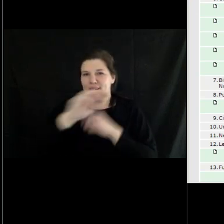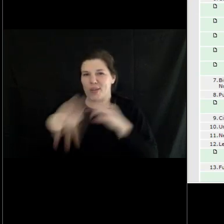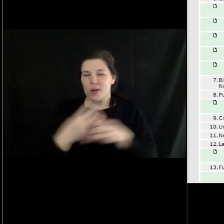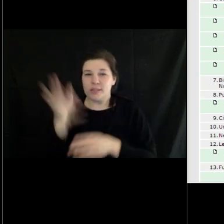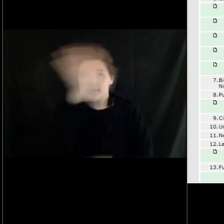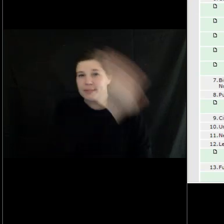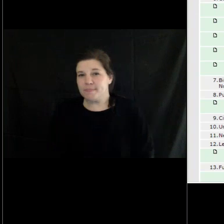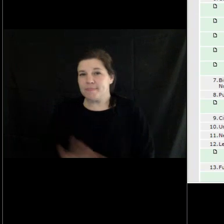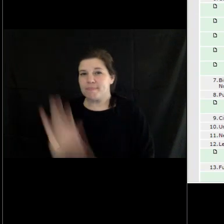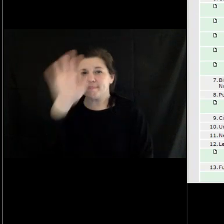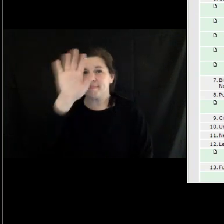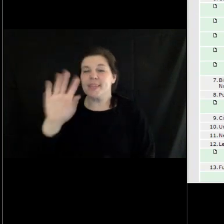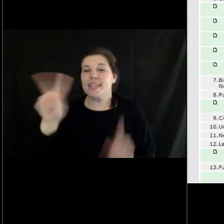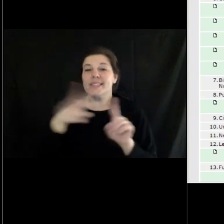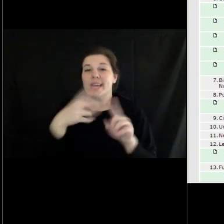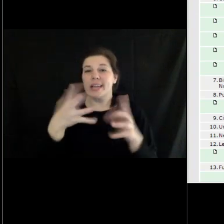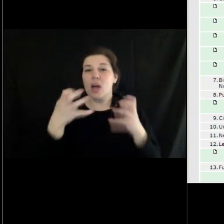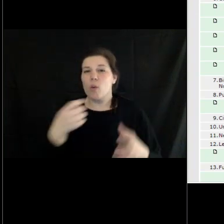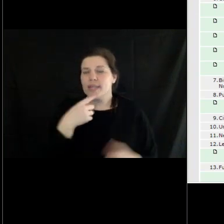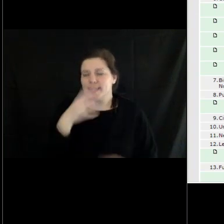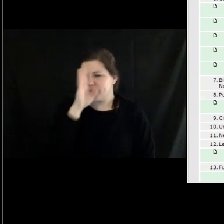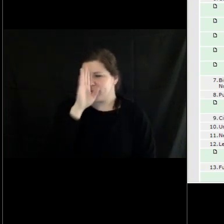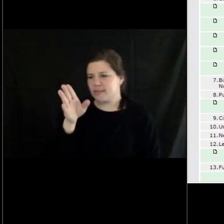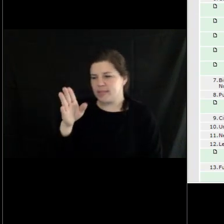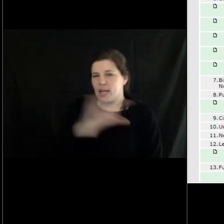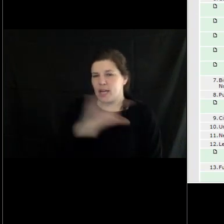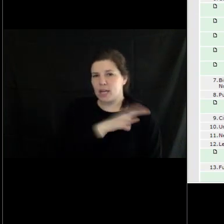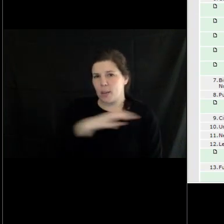address Commissioner Cruz.